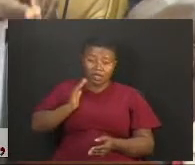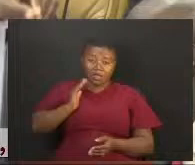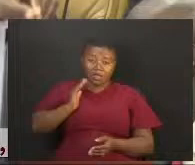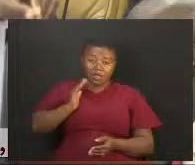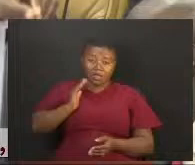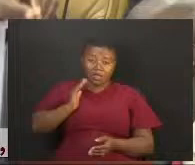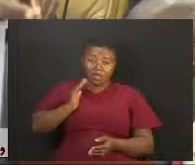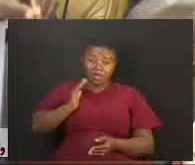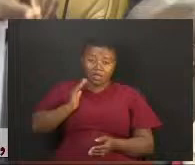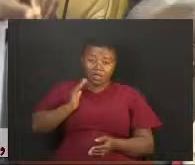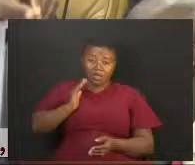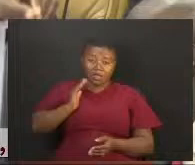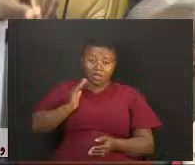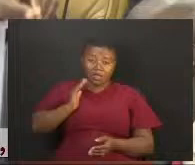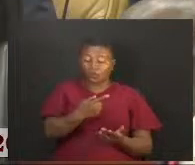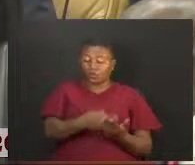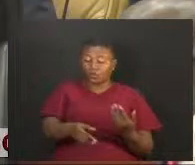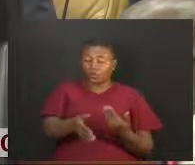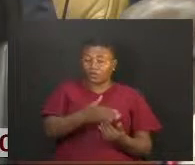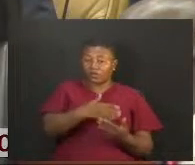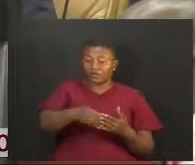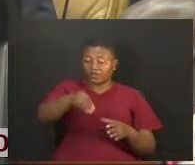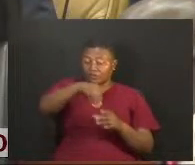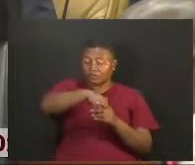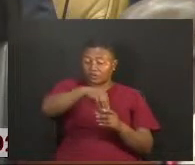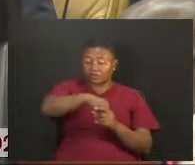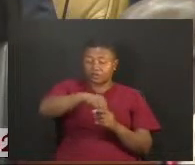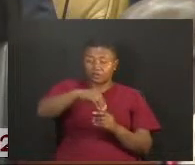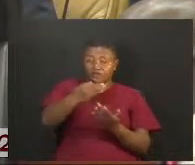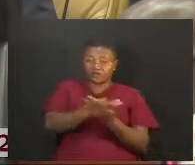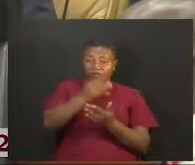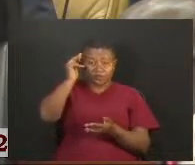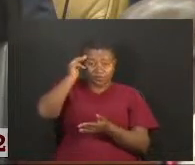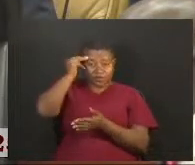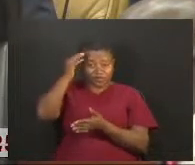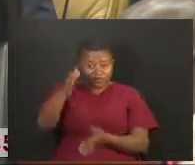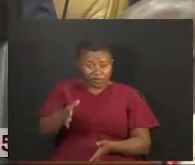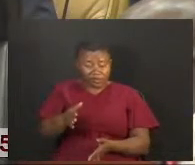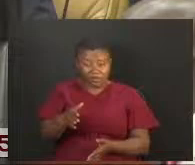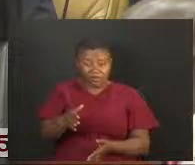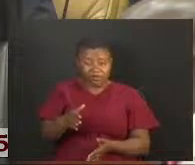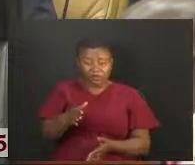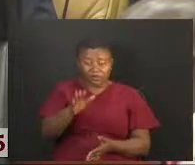proposals contained in the statement of the Minister of Finance will indeed